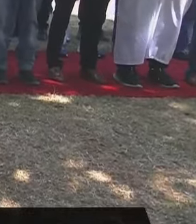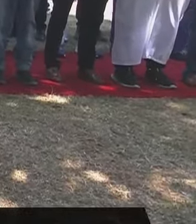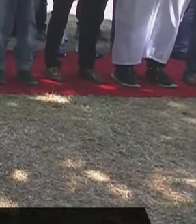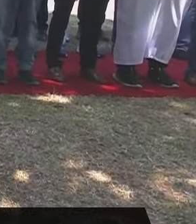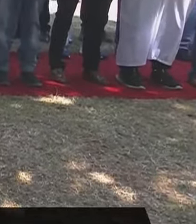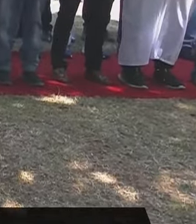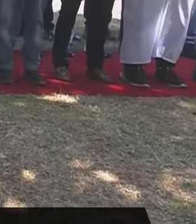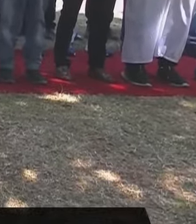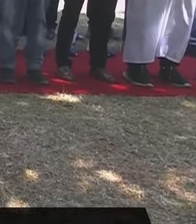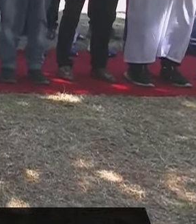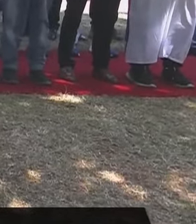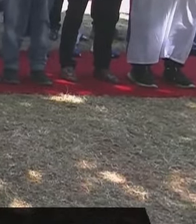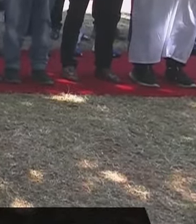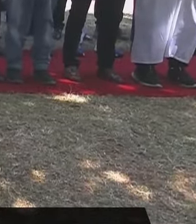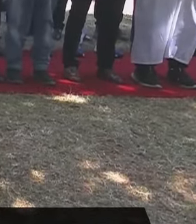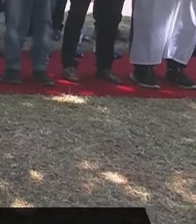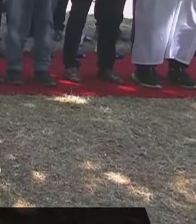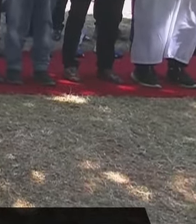Thank you.